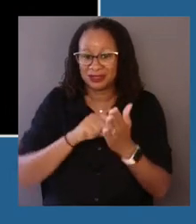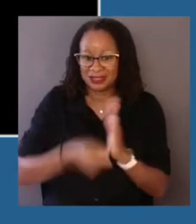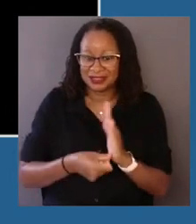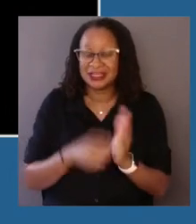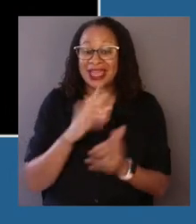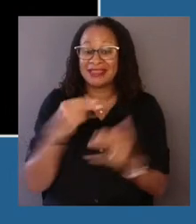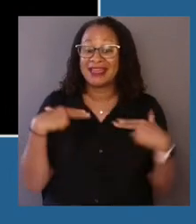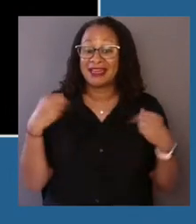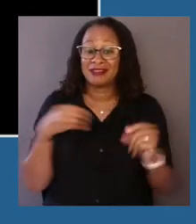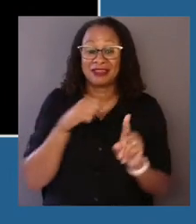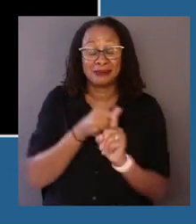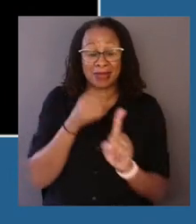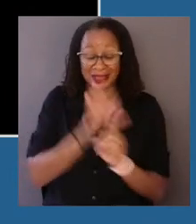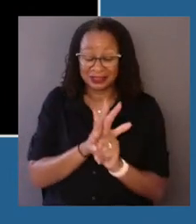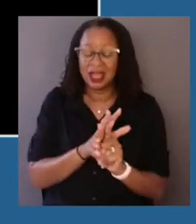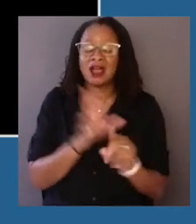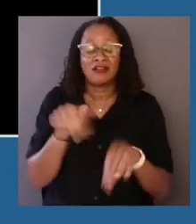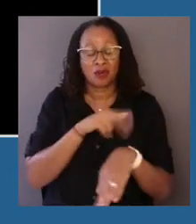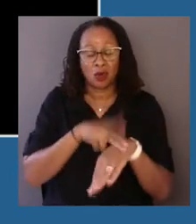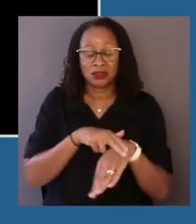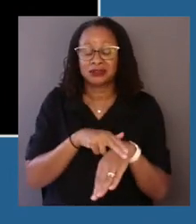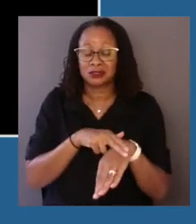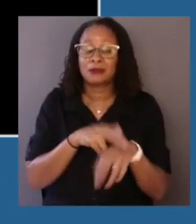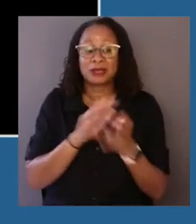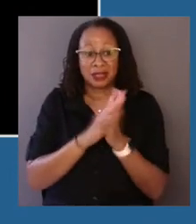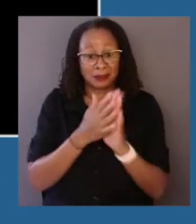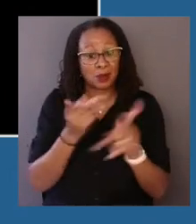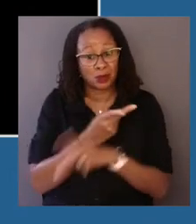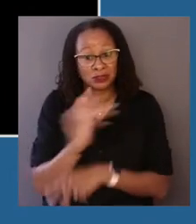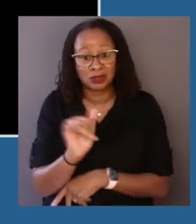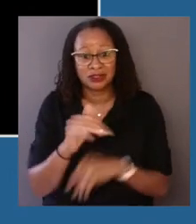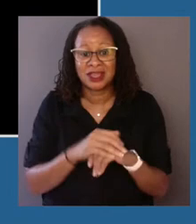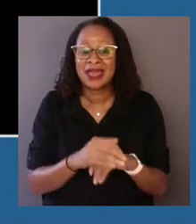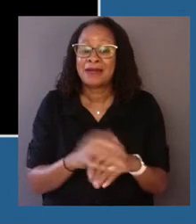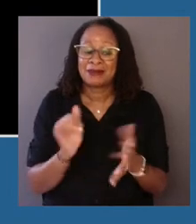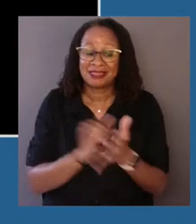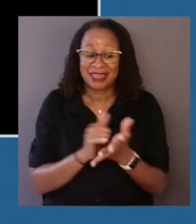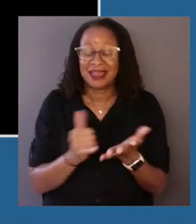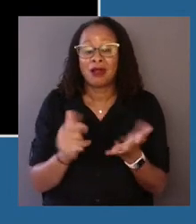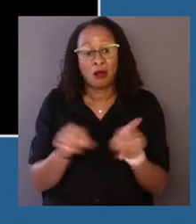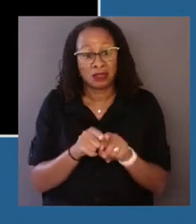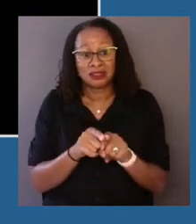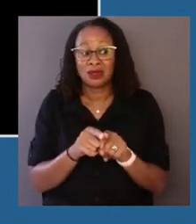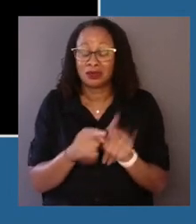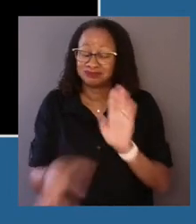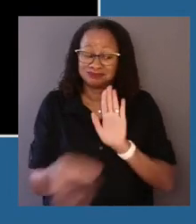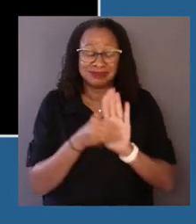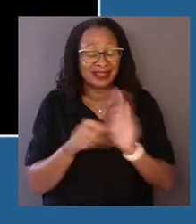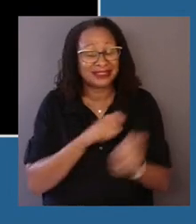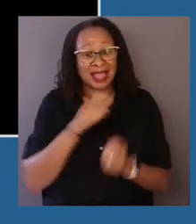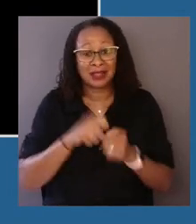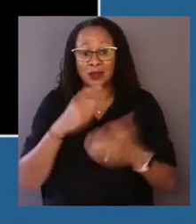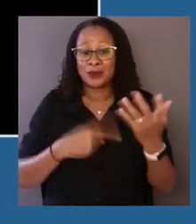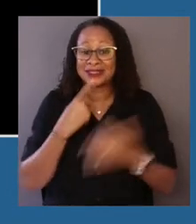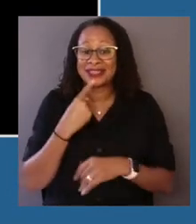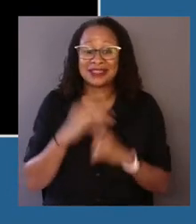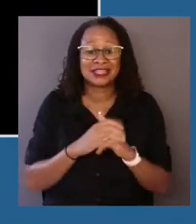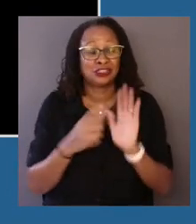as well, in ways that both reiterate and intensify existing inequalities in our